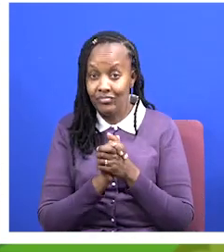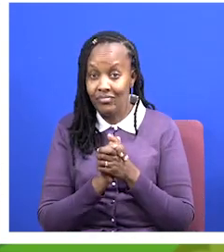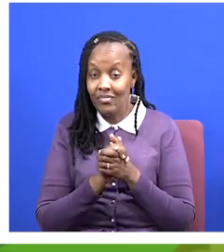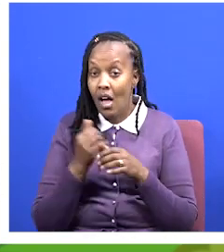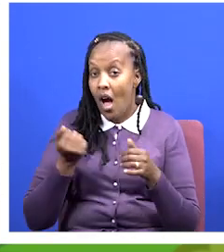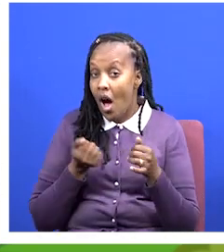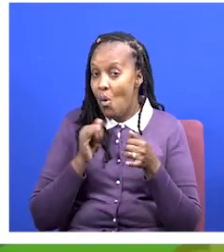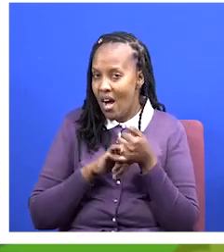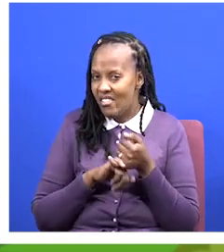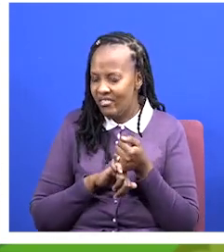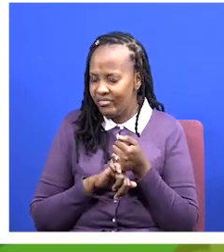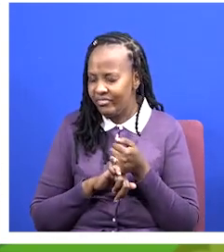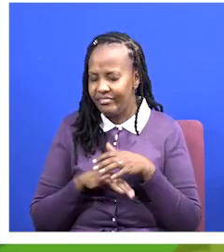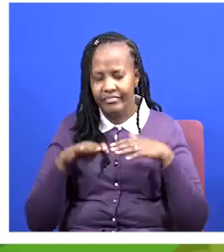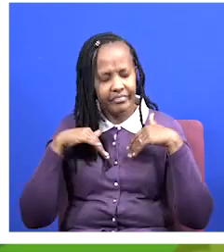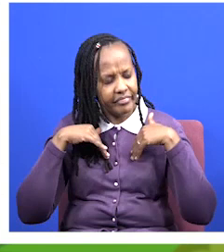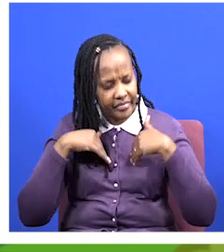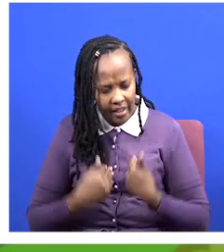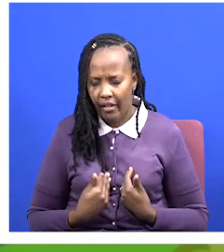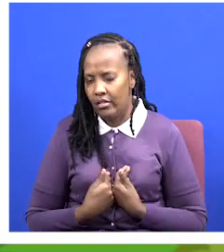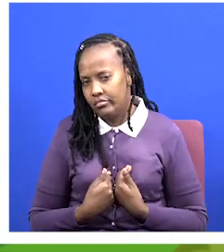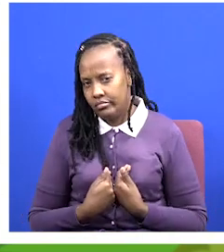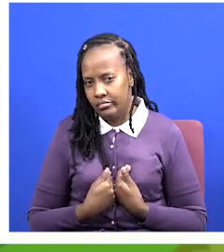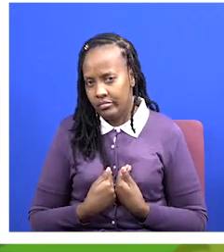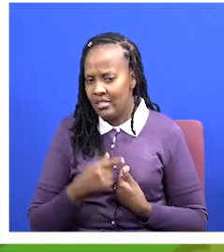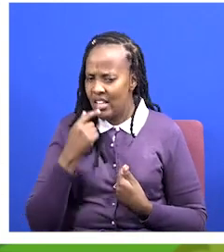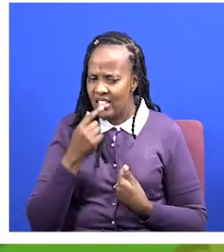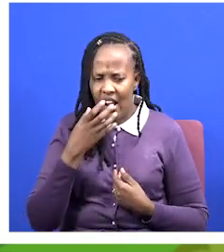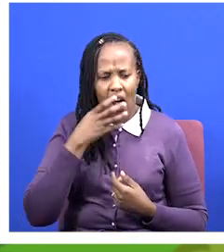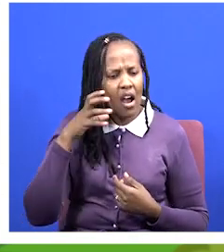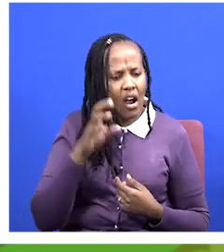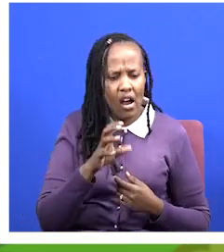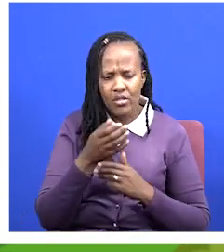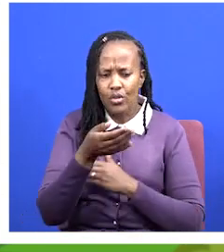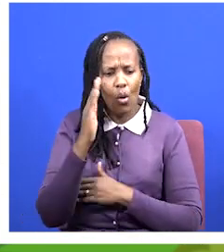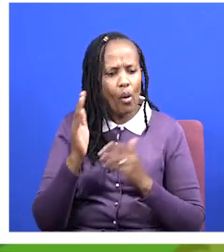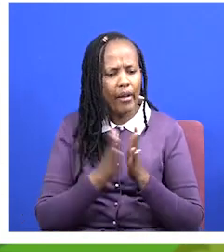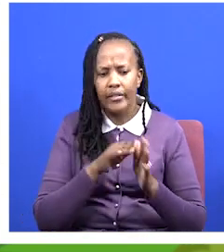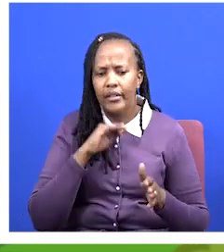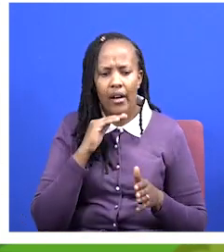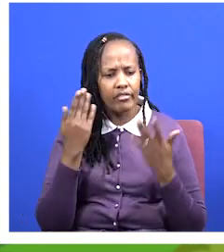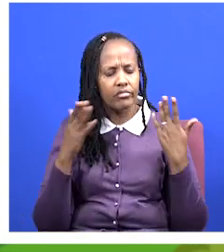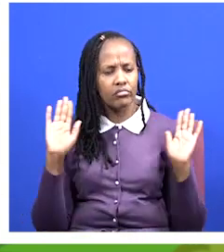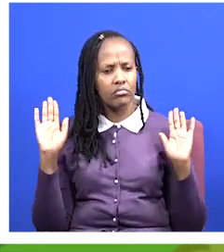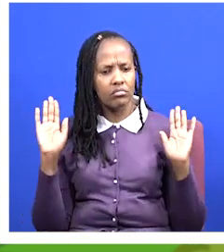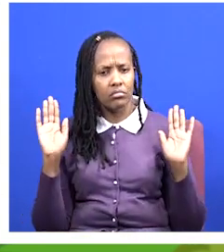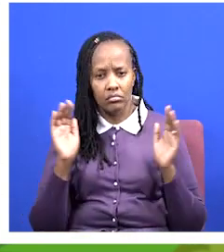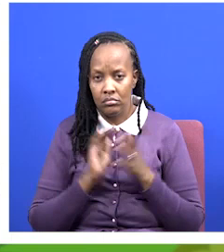Job's wife got tired of his illness and she said to him, curse God and